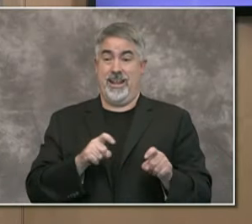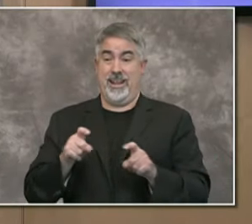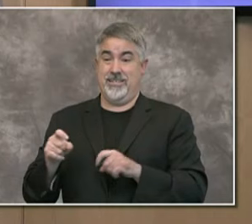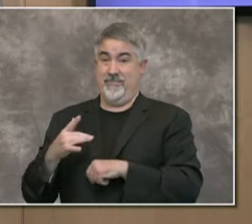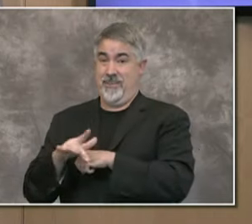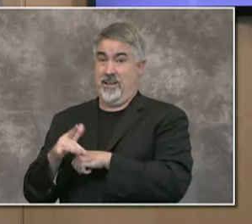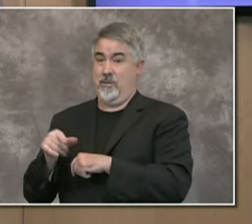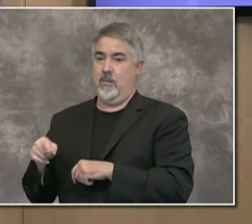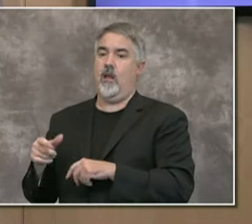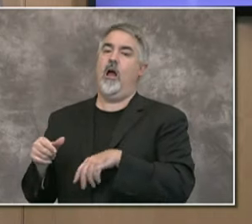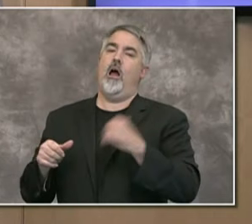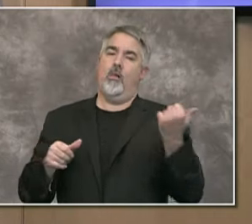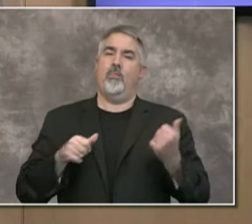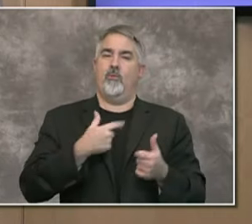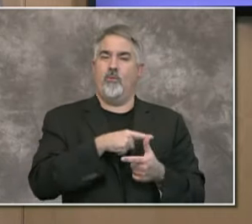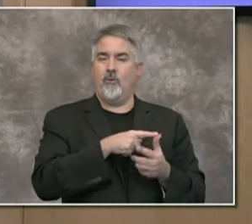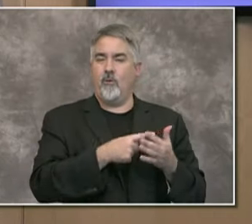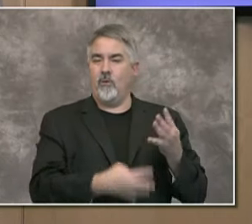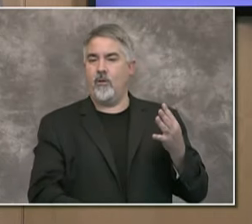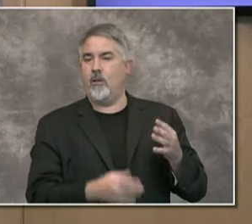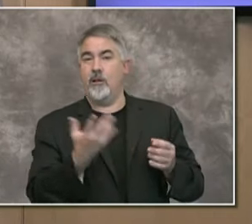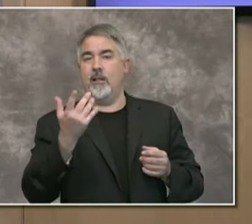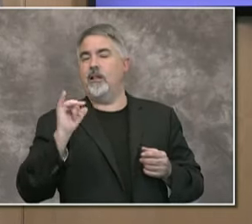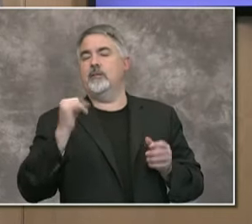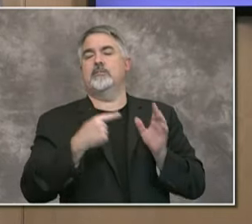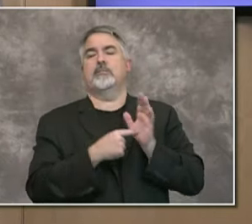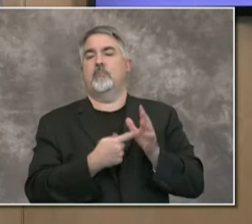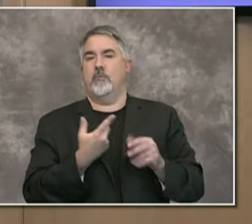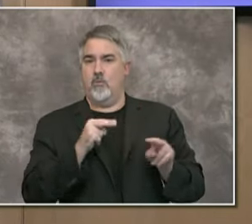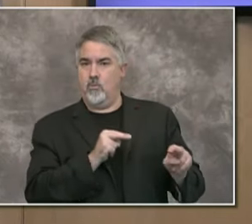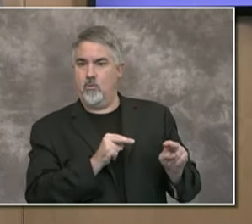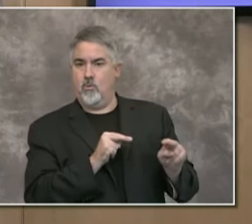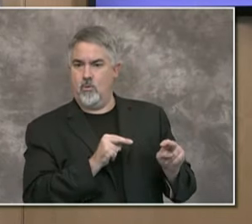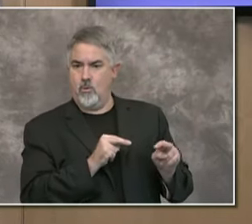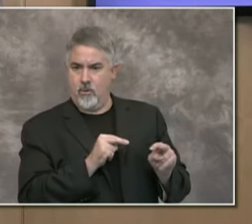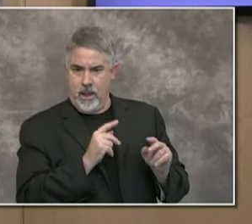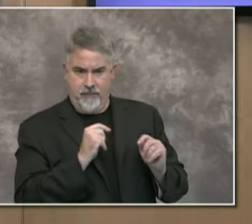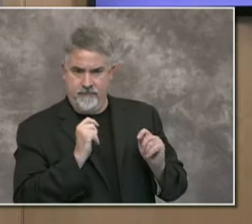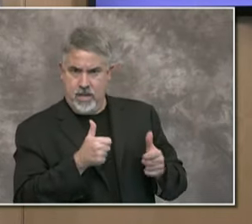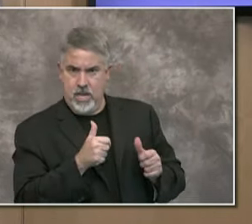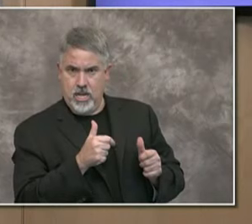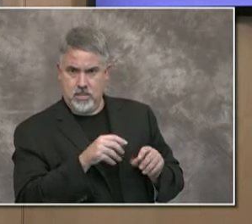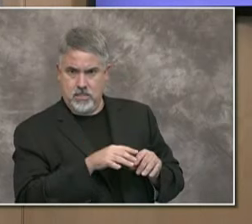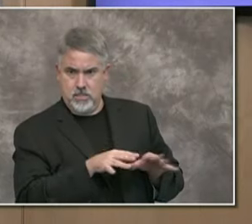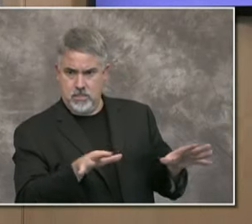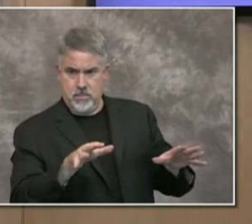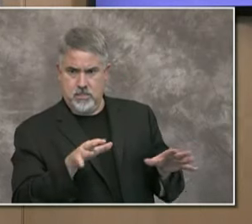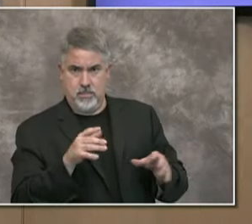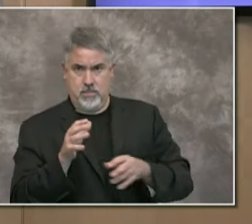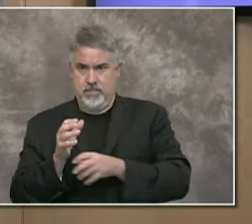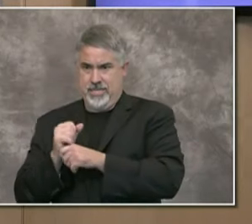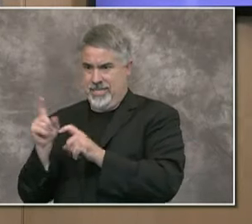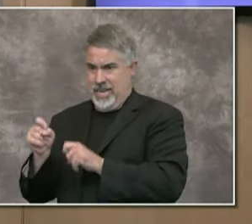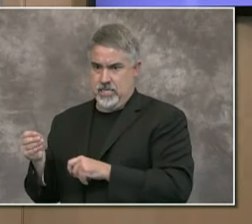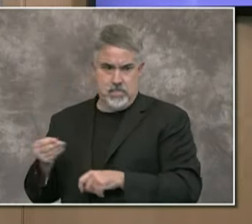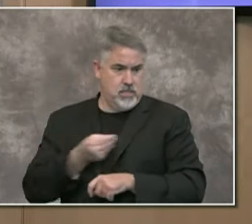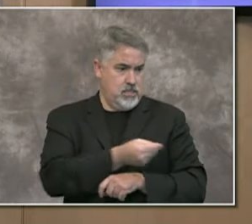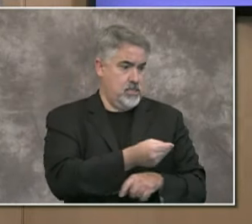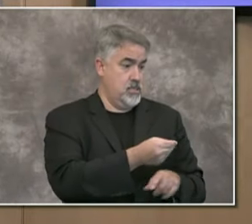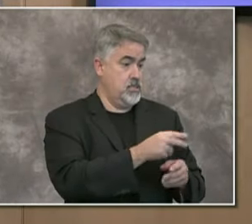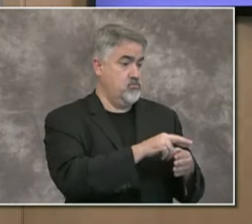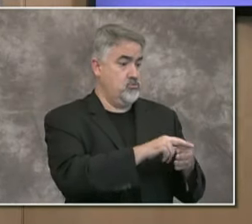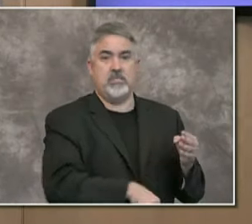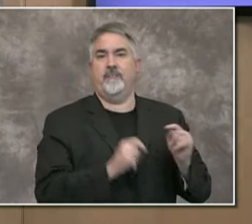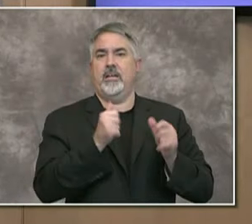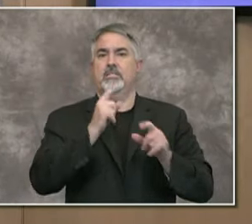that is on the precipice of occurring now is how quickly we get those test results back. The